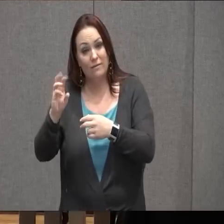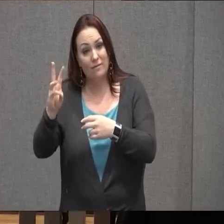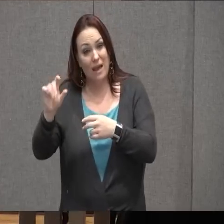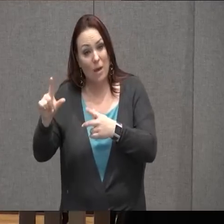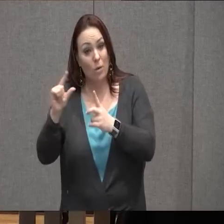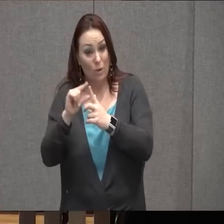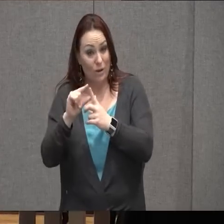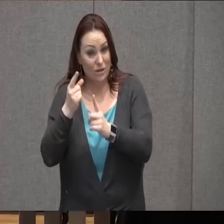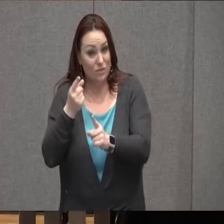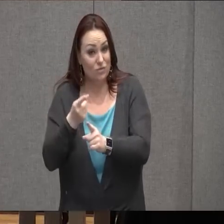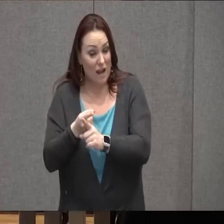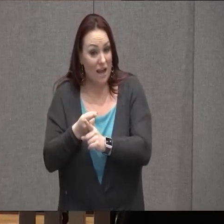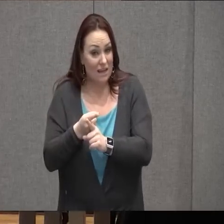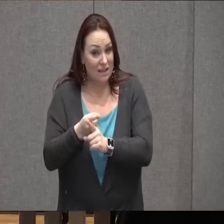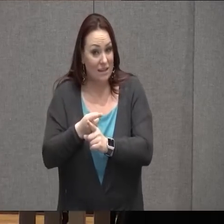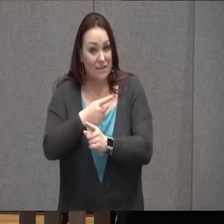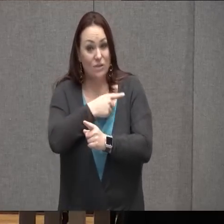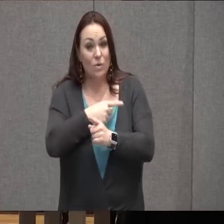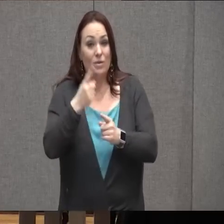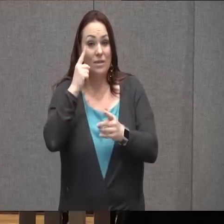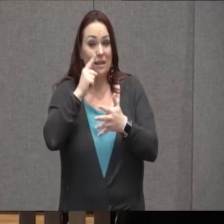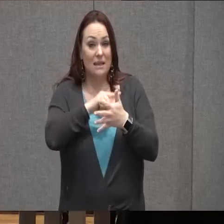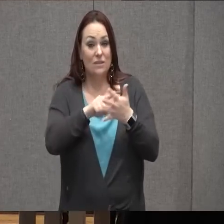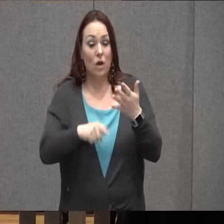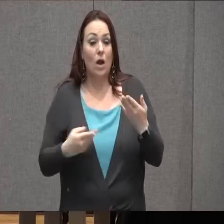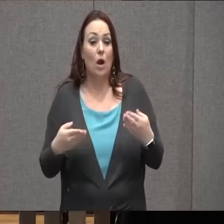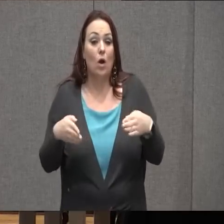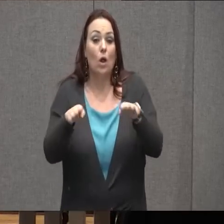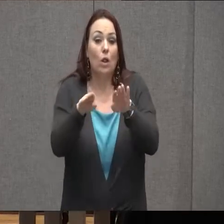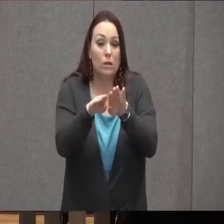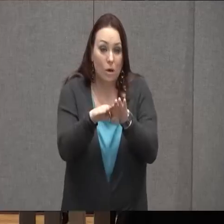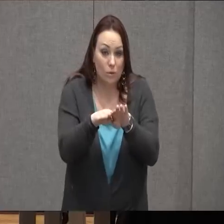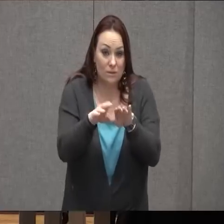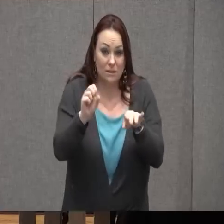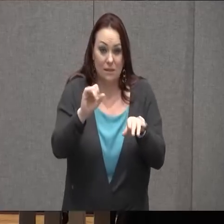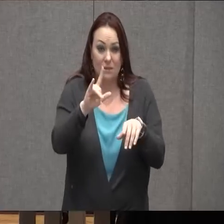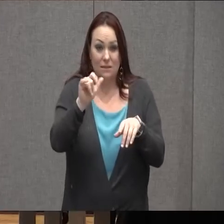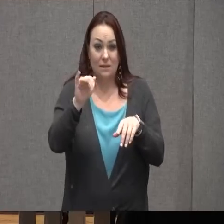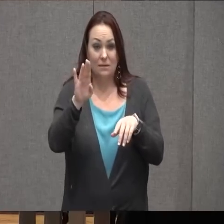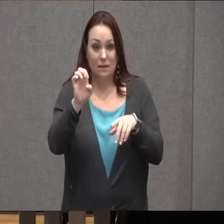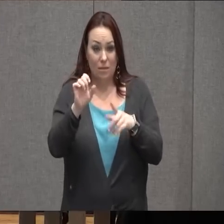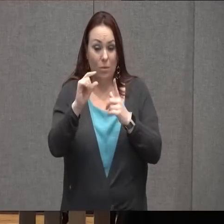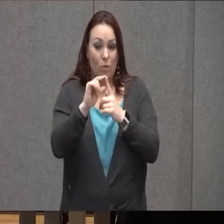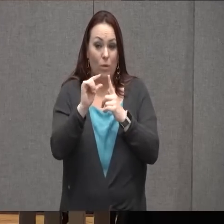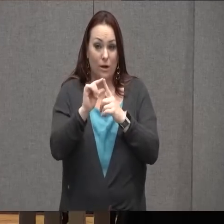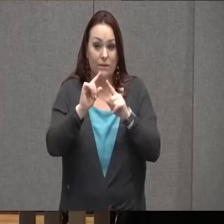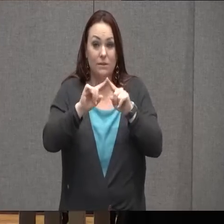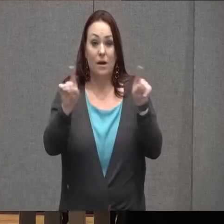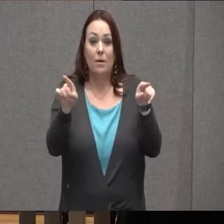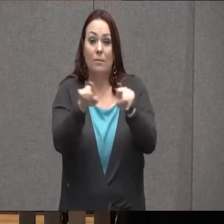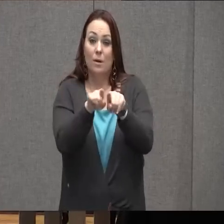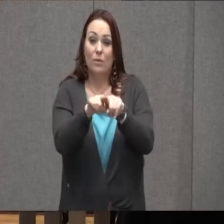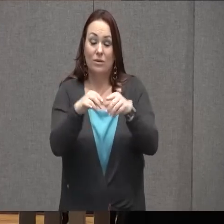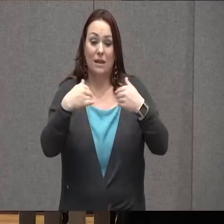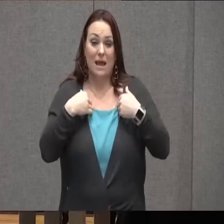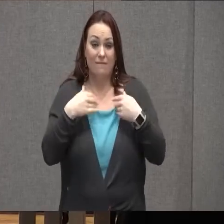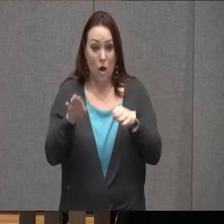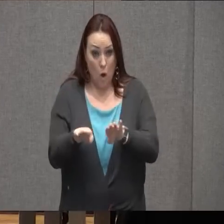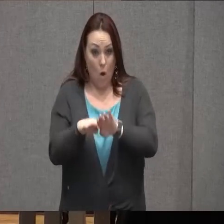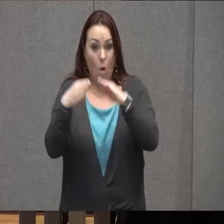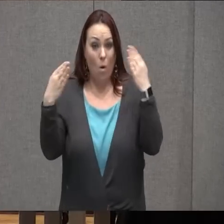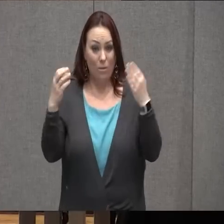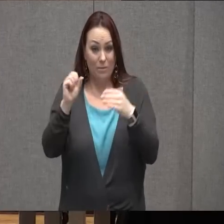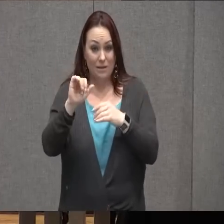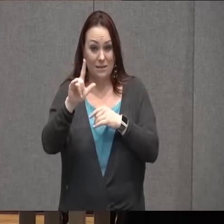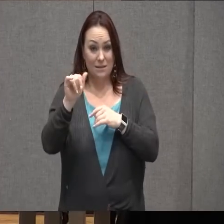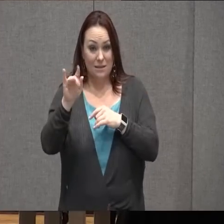right? So these are closed syllable words. But we also have open syllable